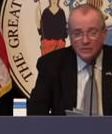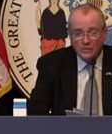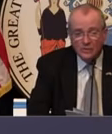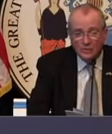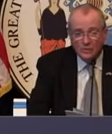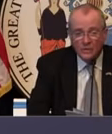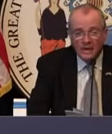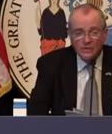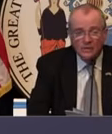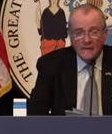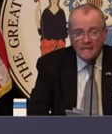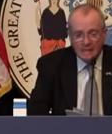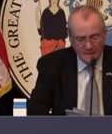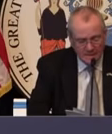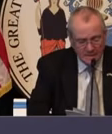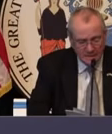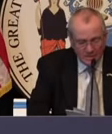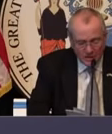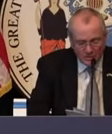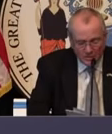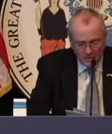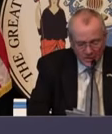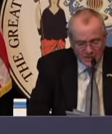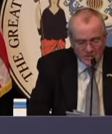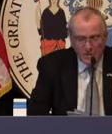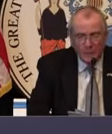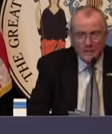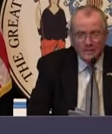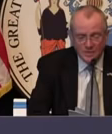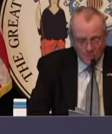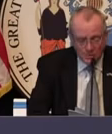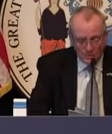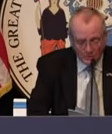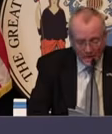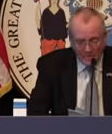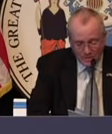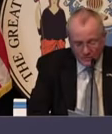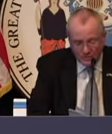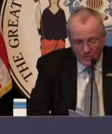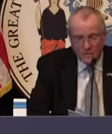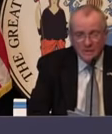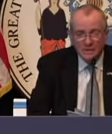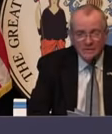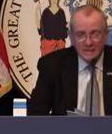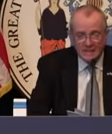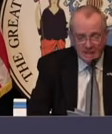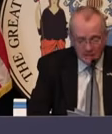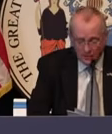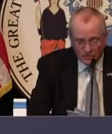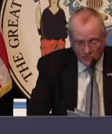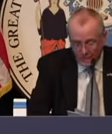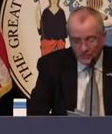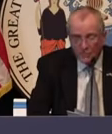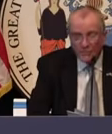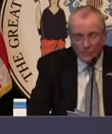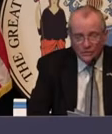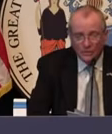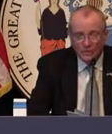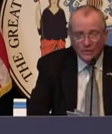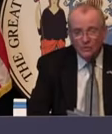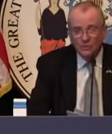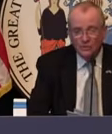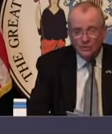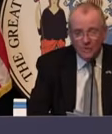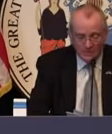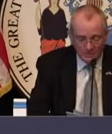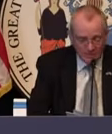peak. You can see 31,099 positive cases. The numbers of lab-confirmed fatalities of blessed souls